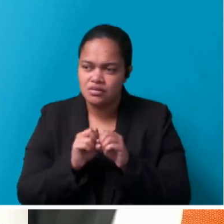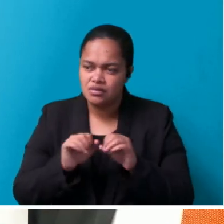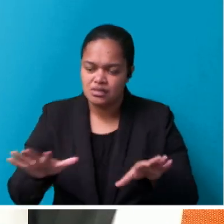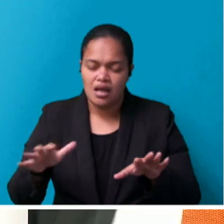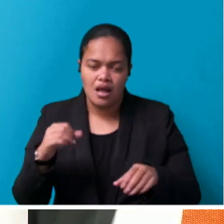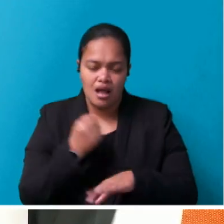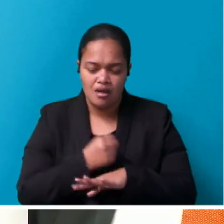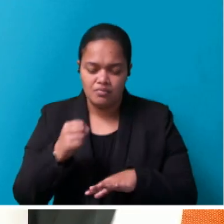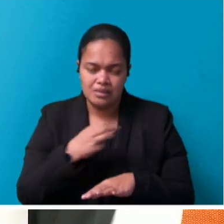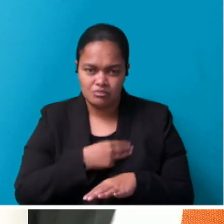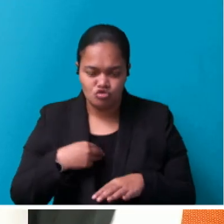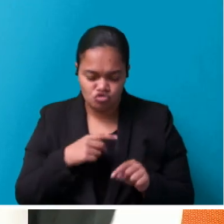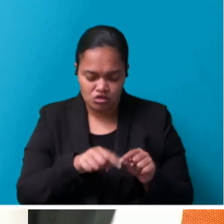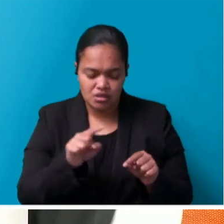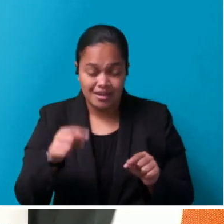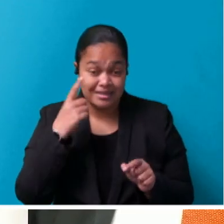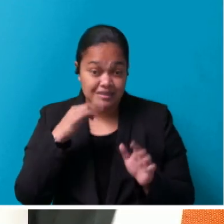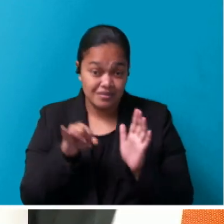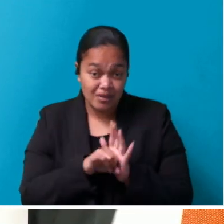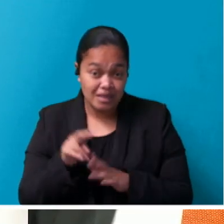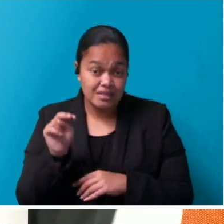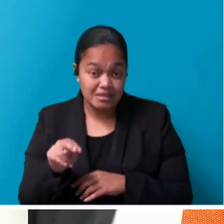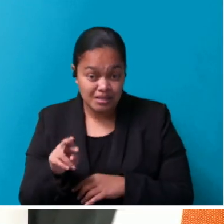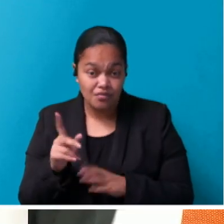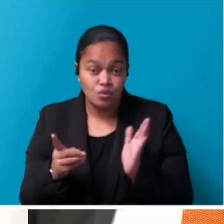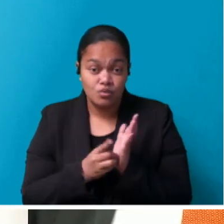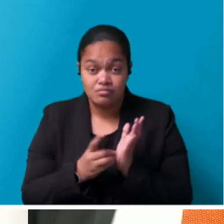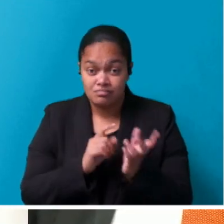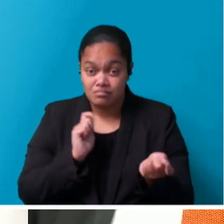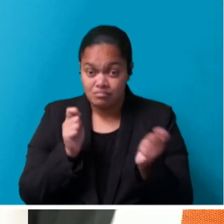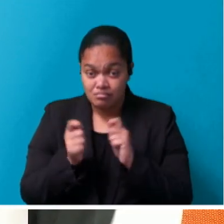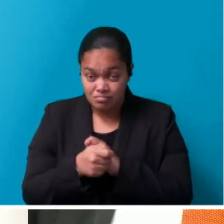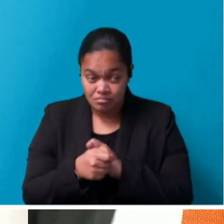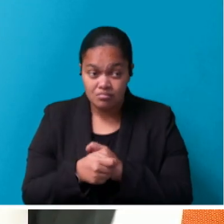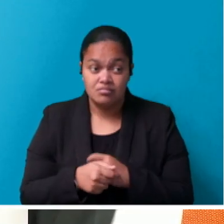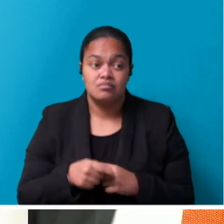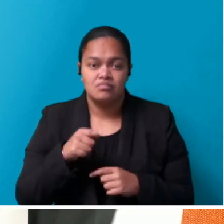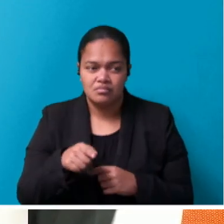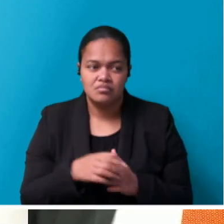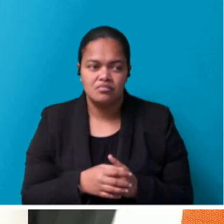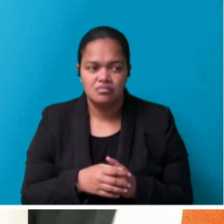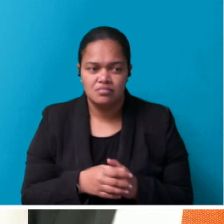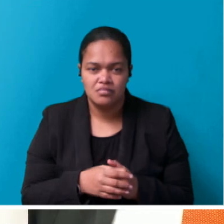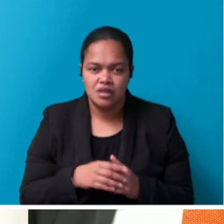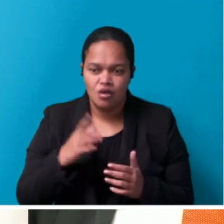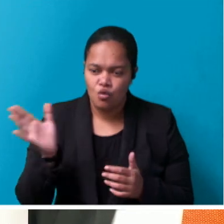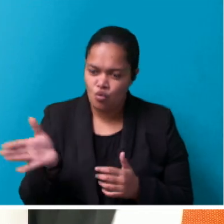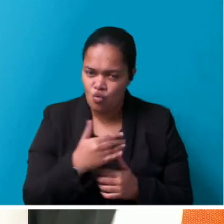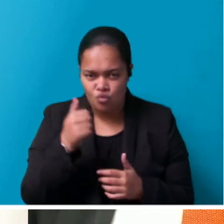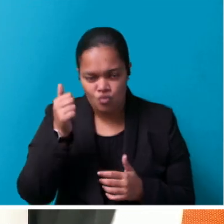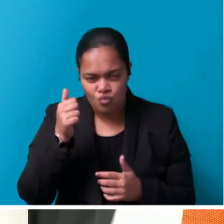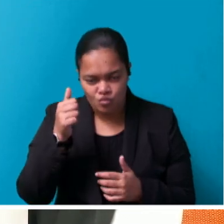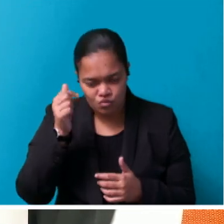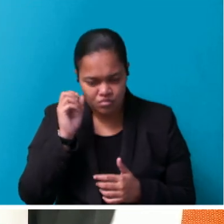ministries, identify the ones in need of digital transformation, which is pretty much the whole lot of us,